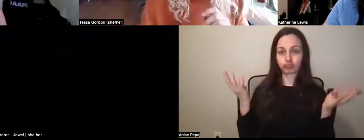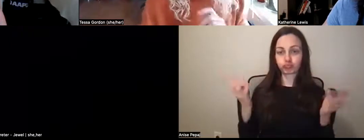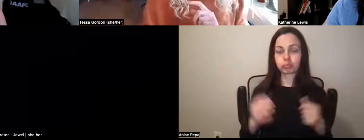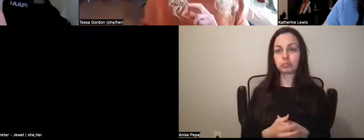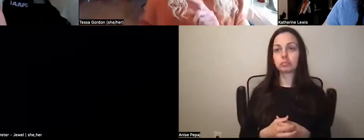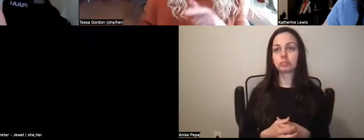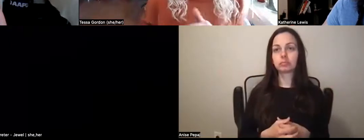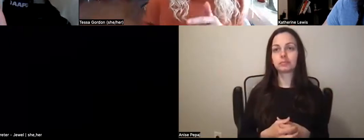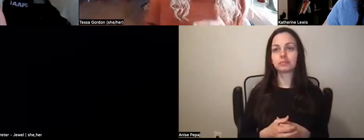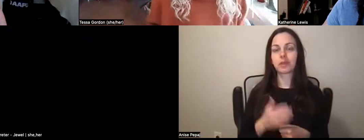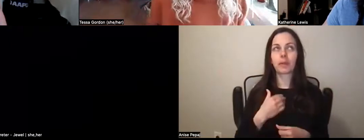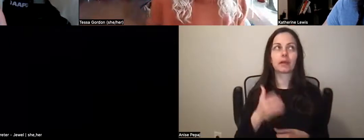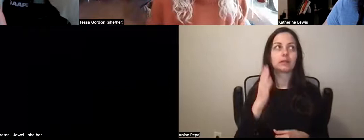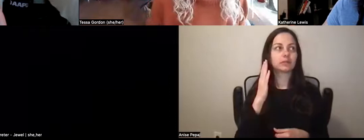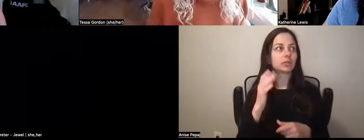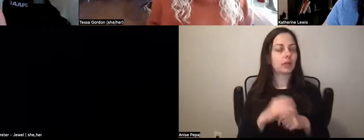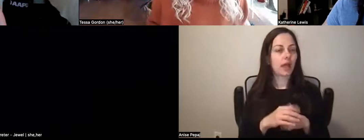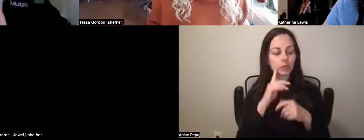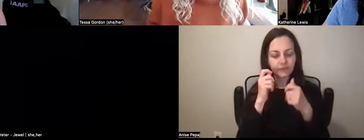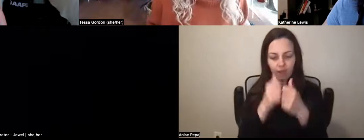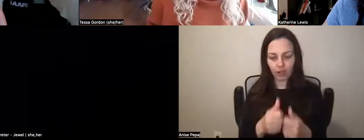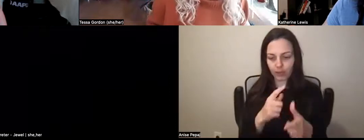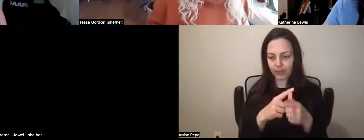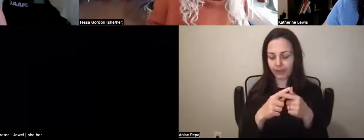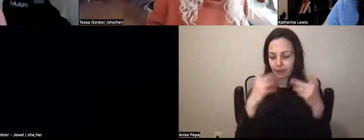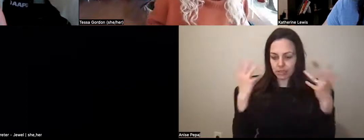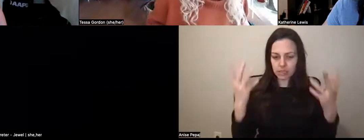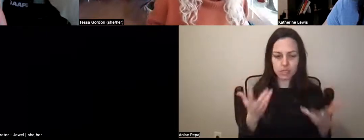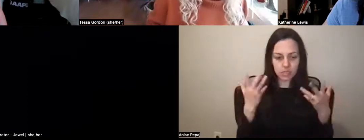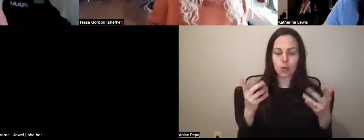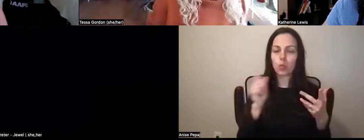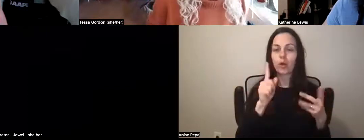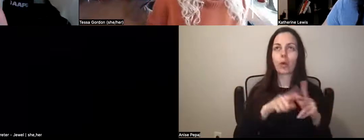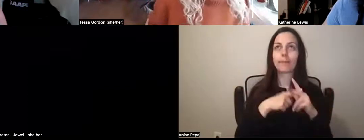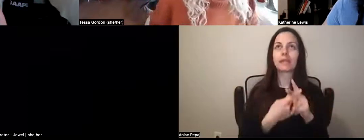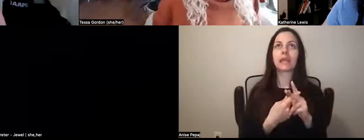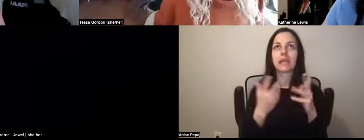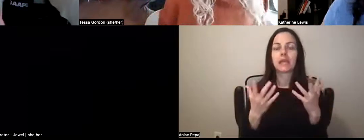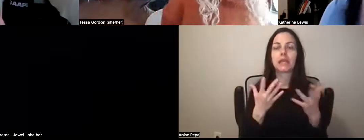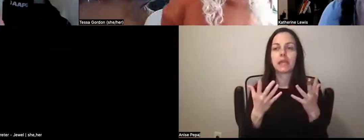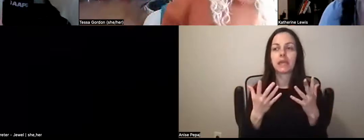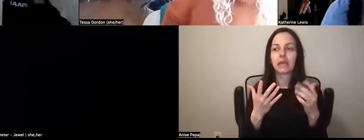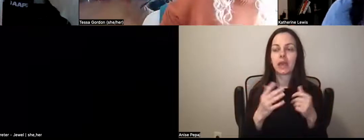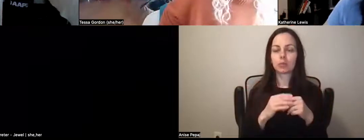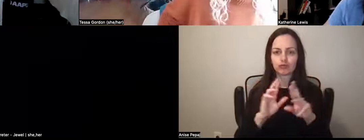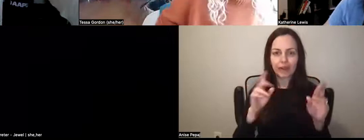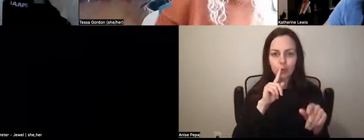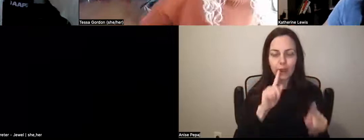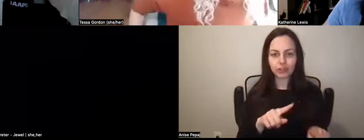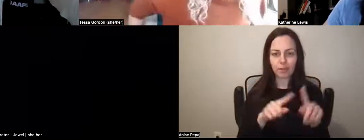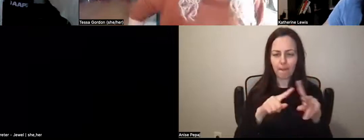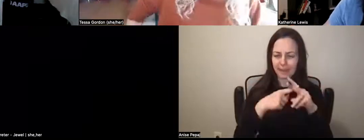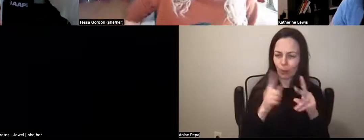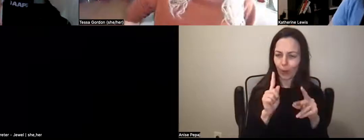Oh my gosh, you had me until the last part. Where do we begin? I'm like, I have answers, and then where do we begin? So I'll give all my